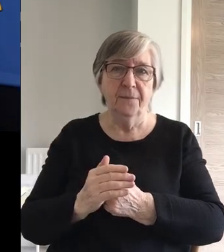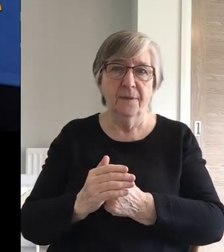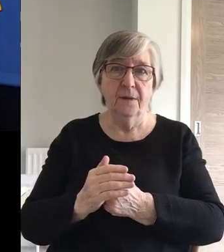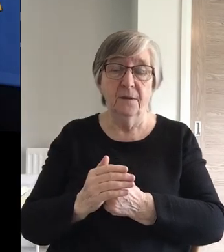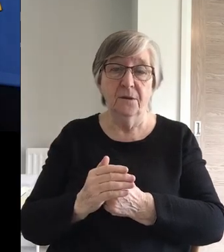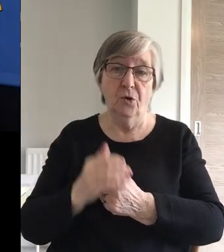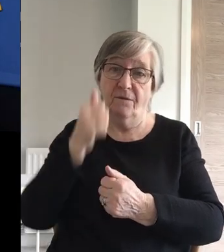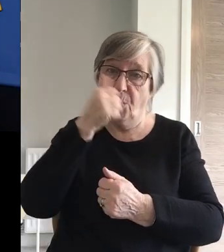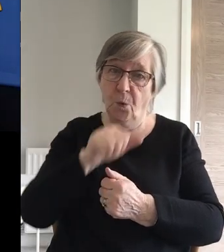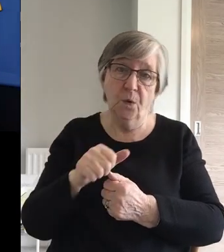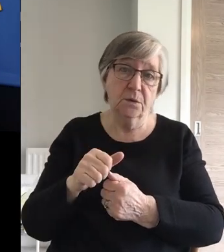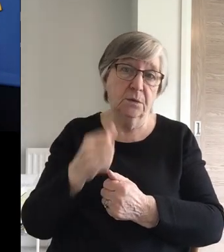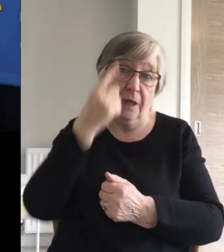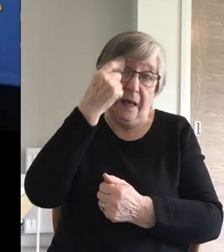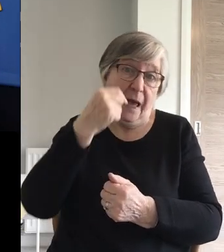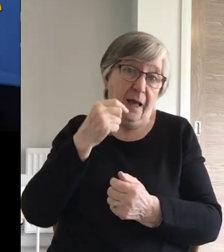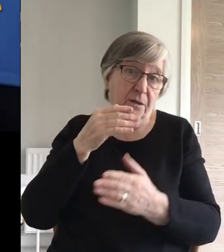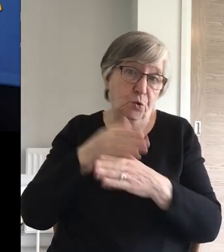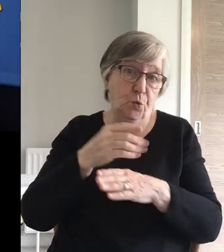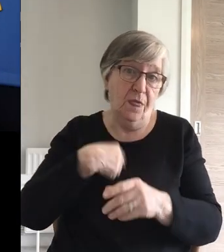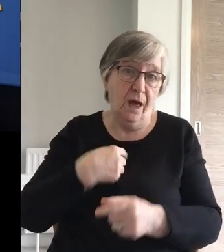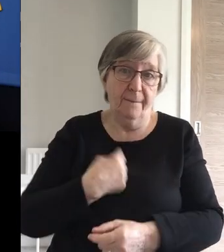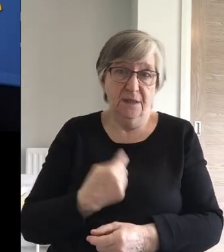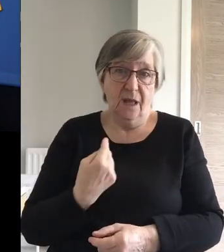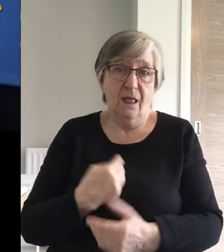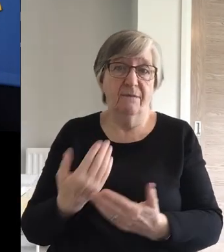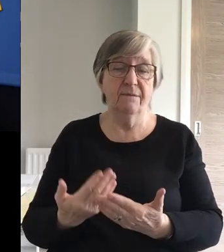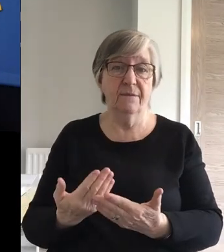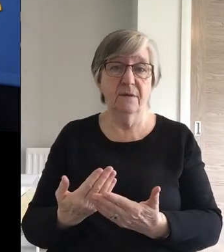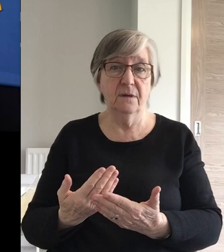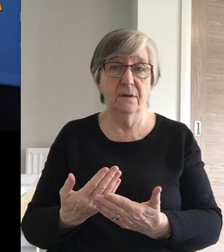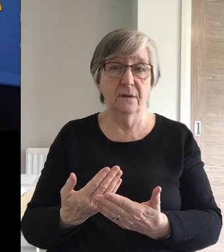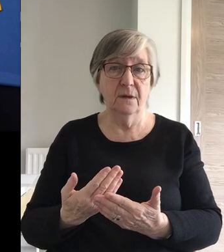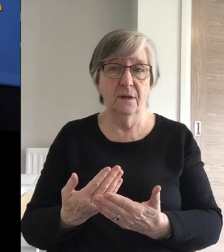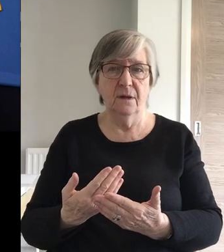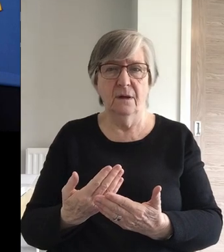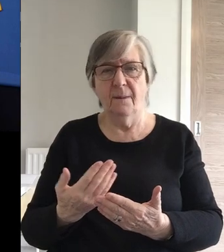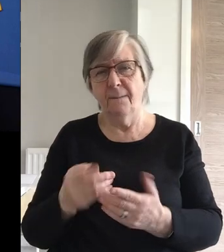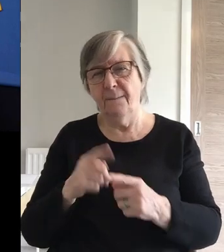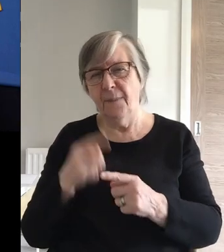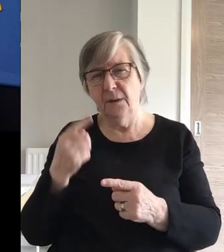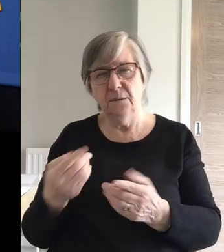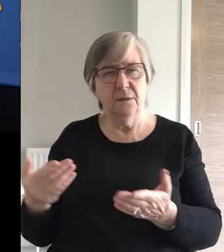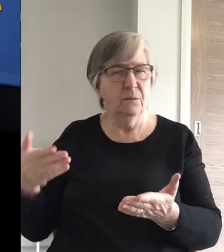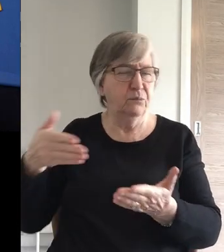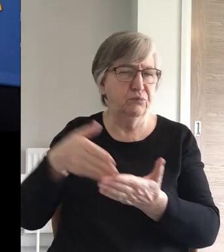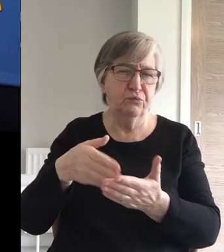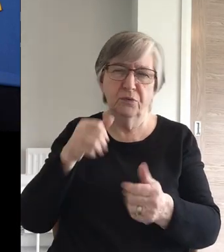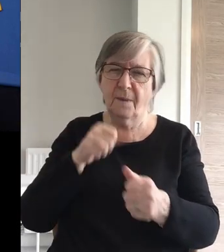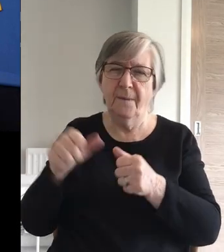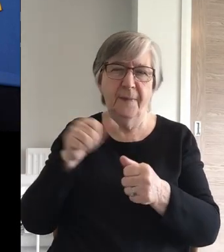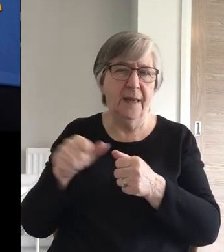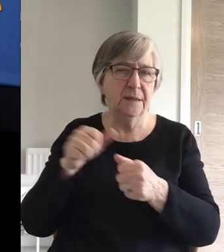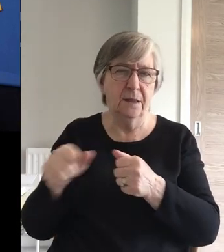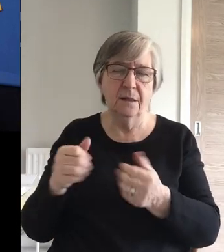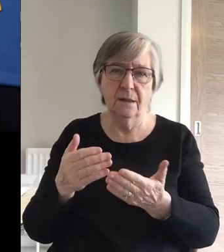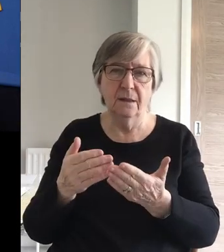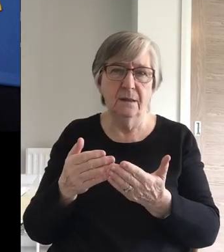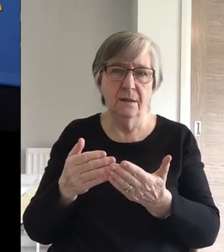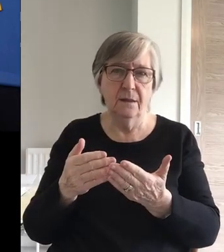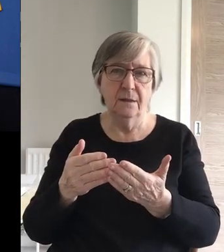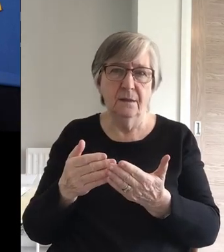Now, of course, we can be doing that on our own. But how much more fulfilling it